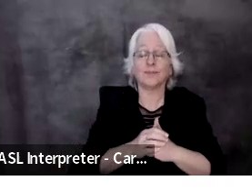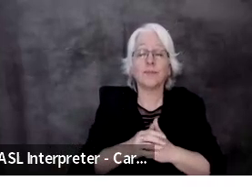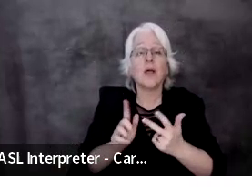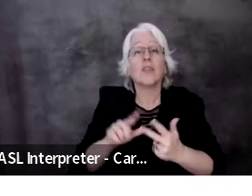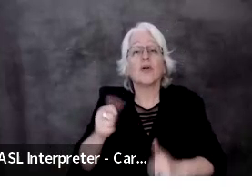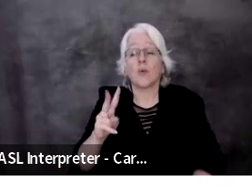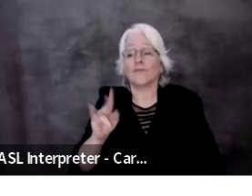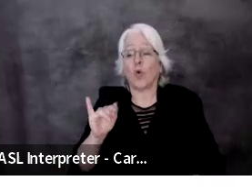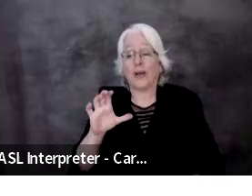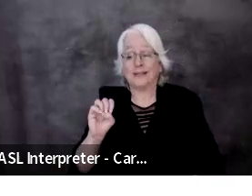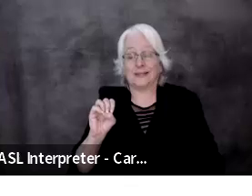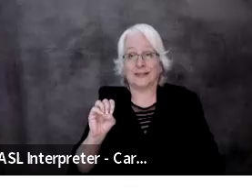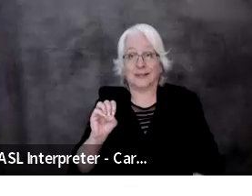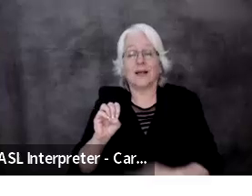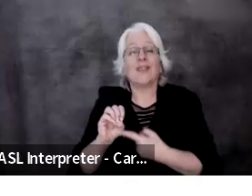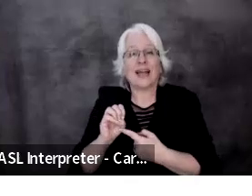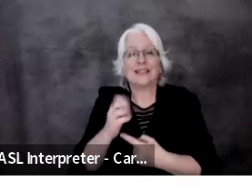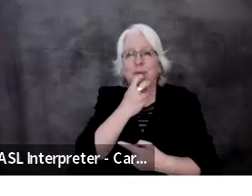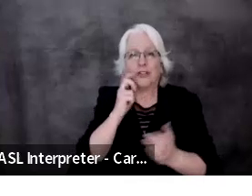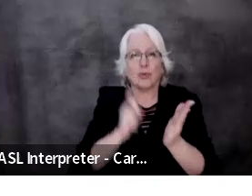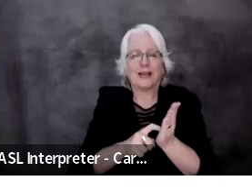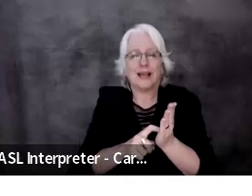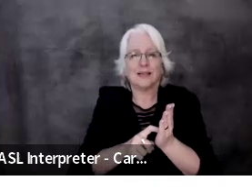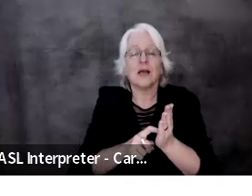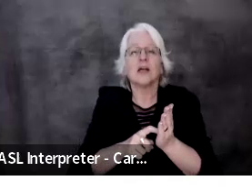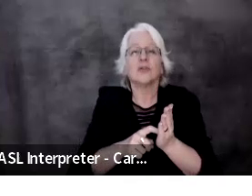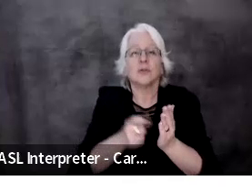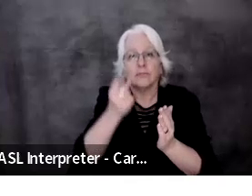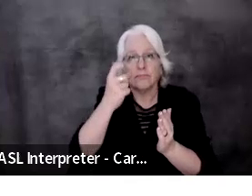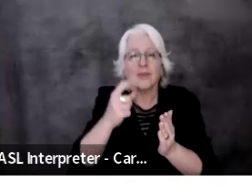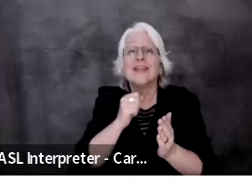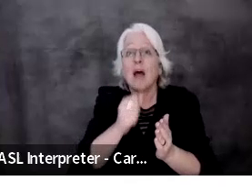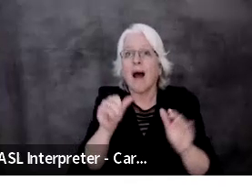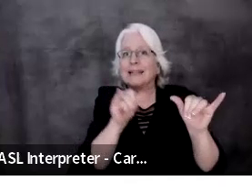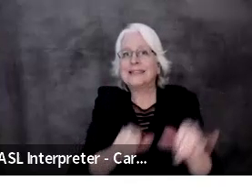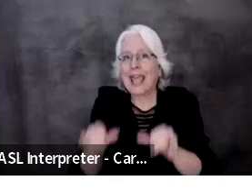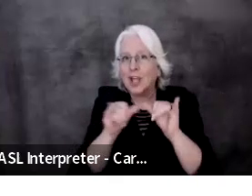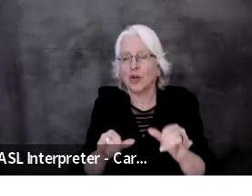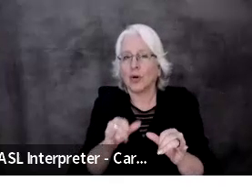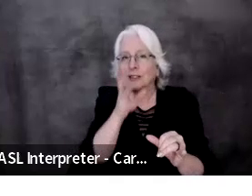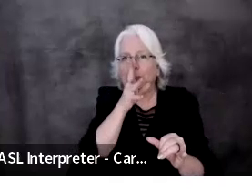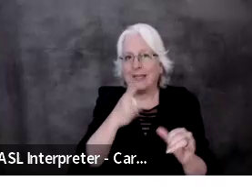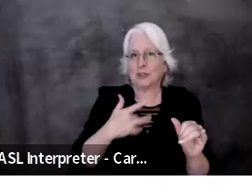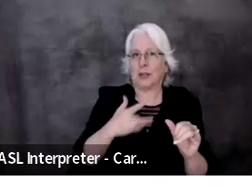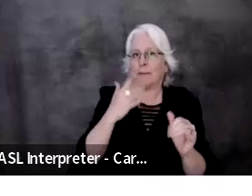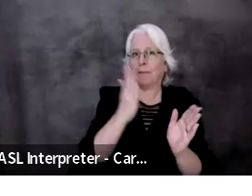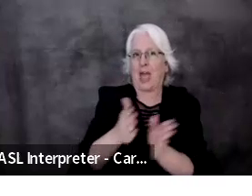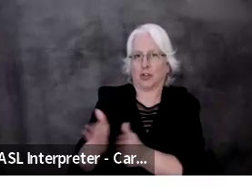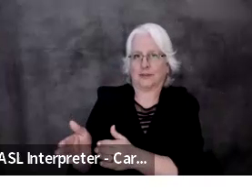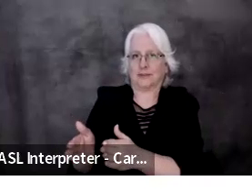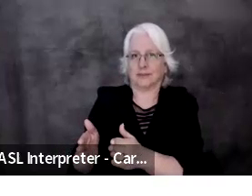speech recognition app designed to understand non-standard speech patterns. The impact